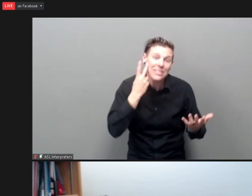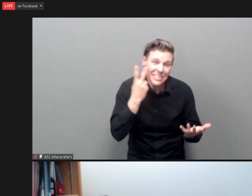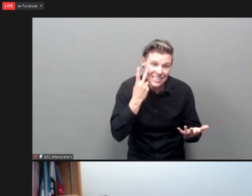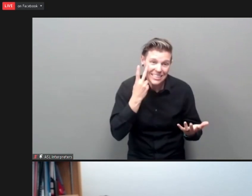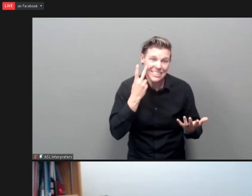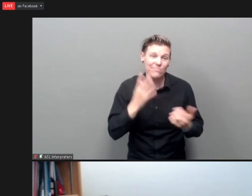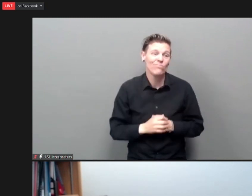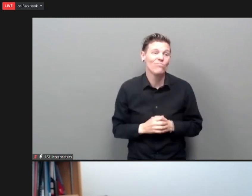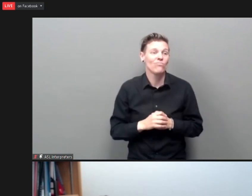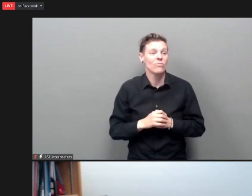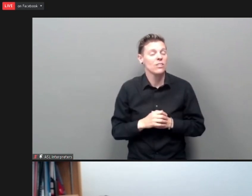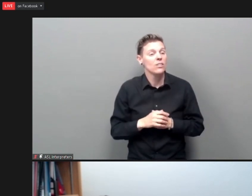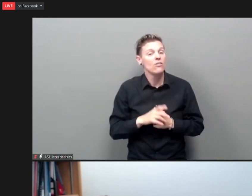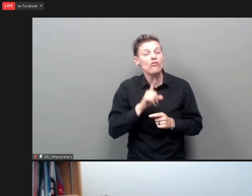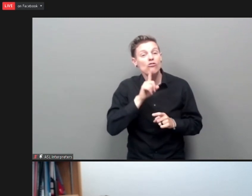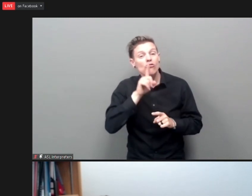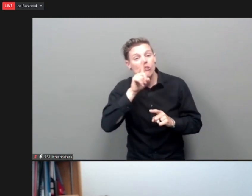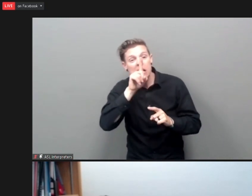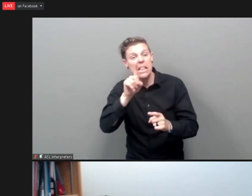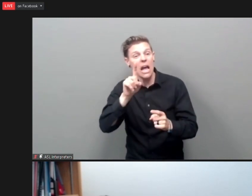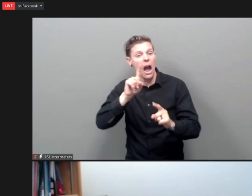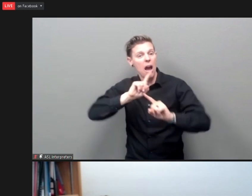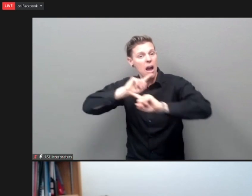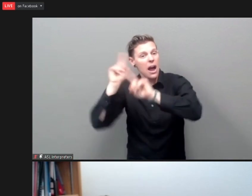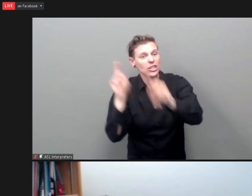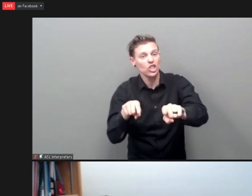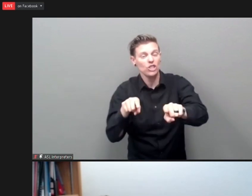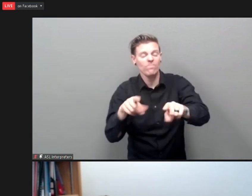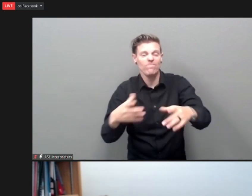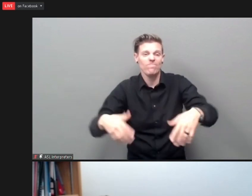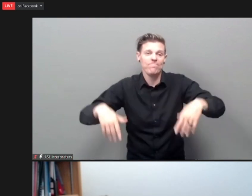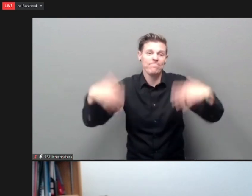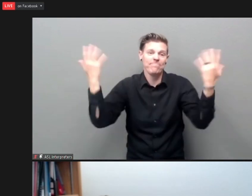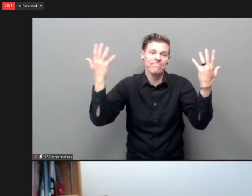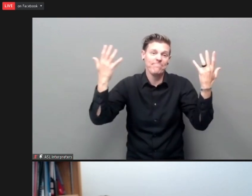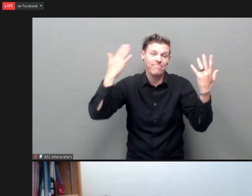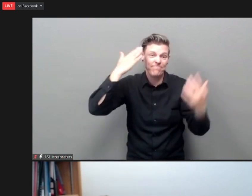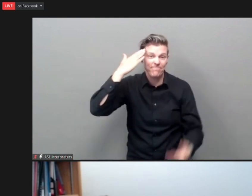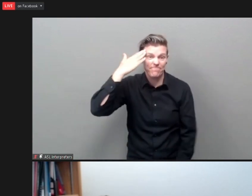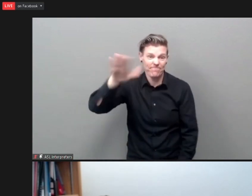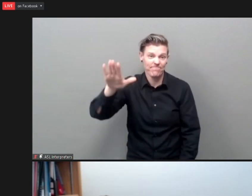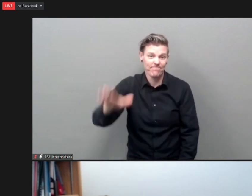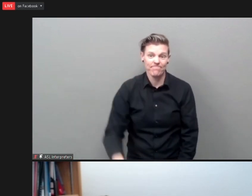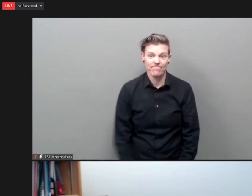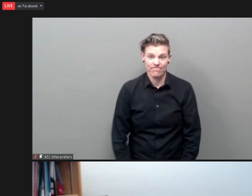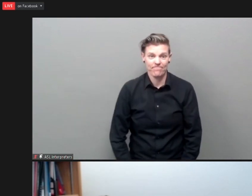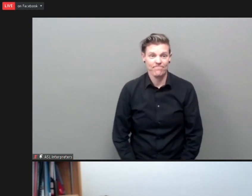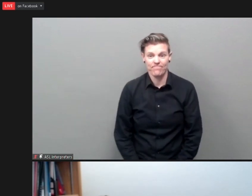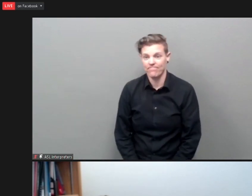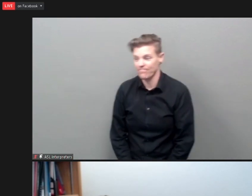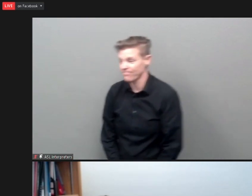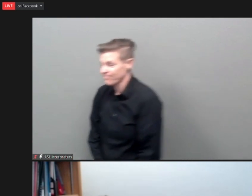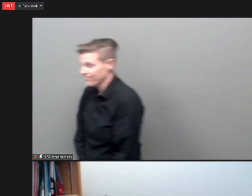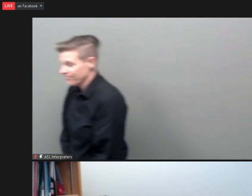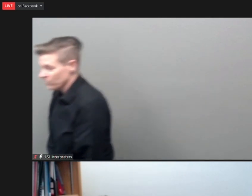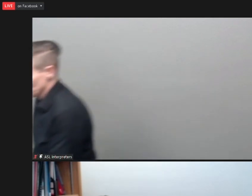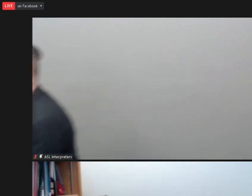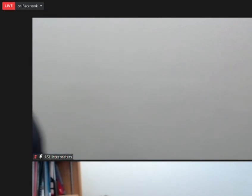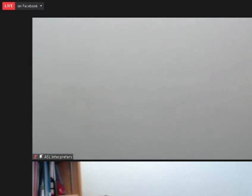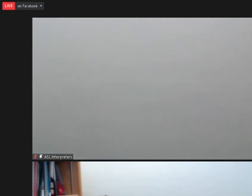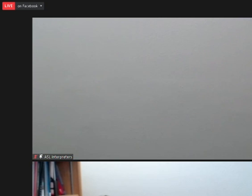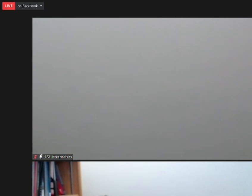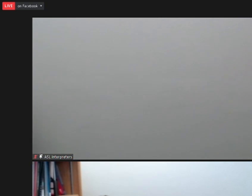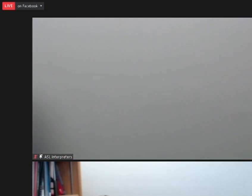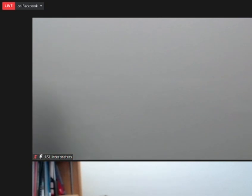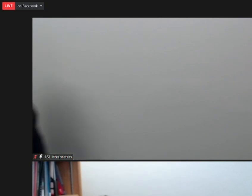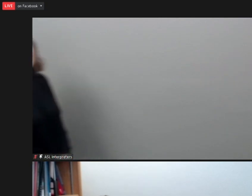we don't know. We have lots of theories, and we're hoping as this evolves, we'll get more data to have a